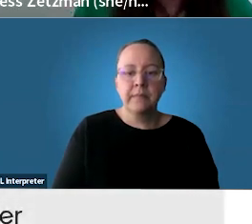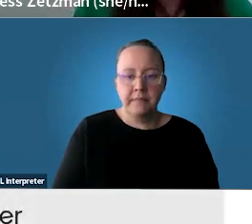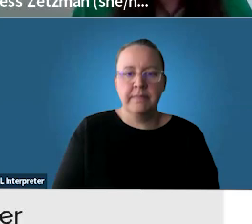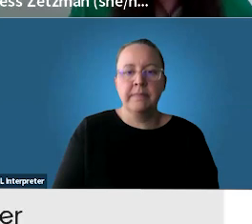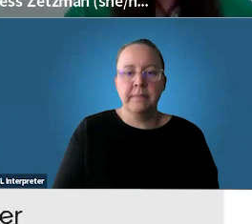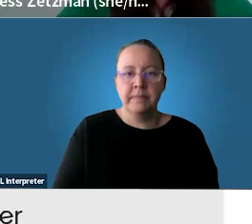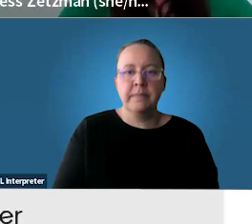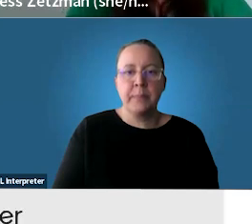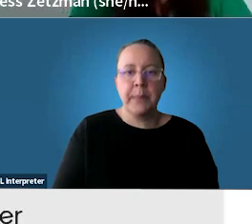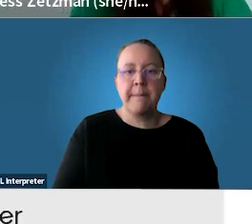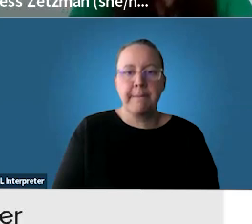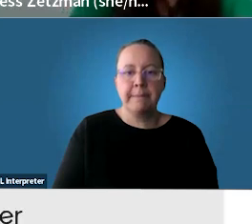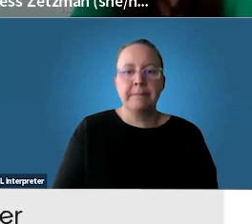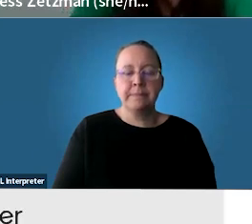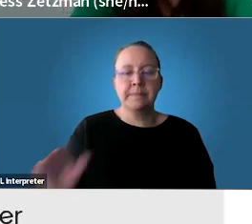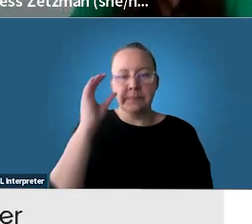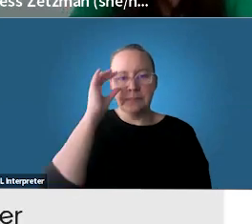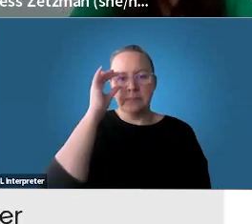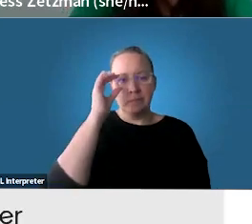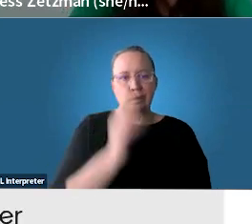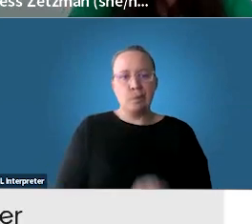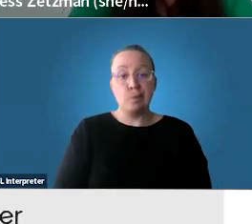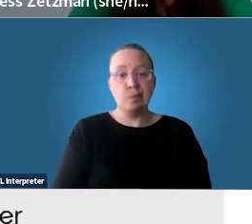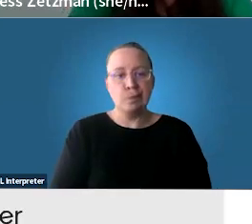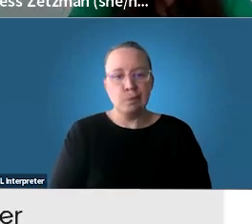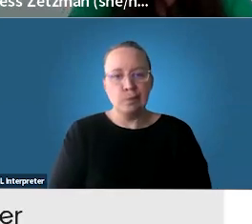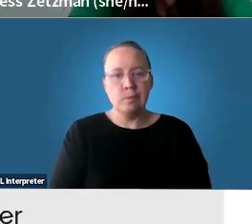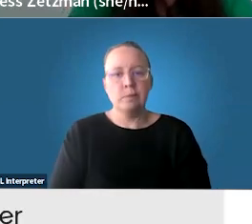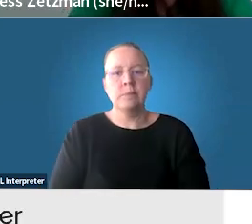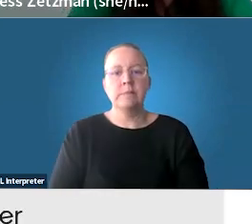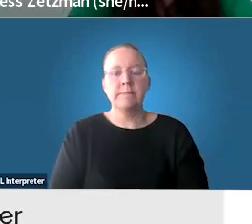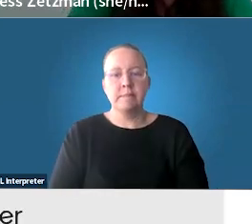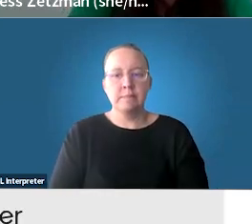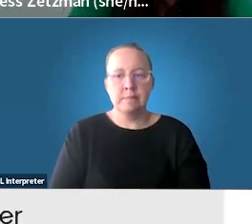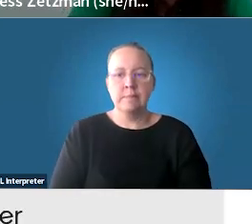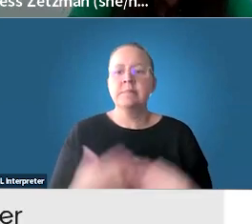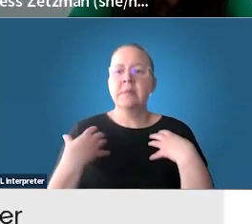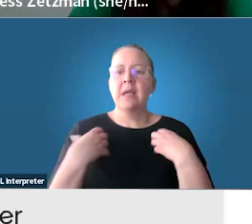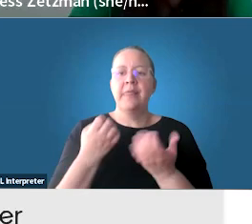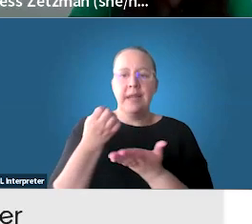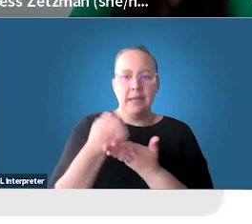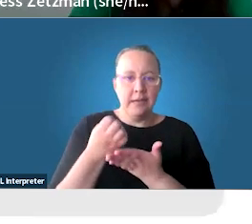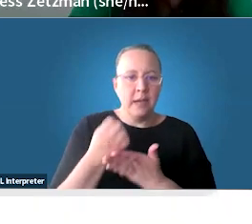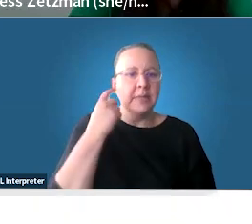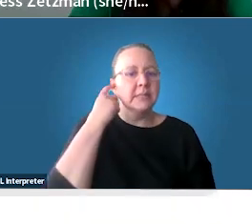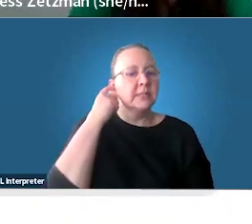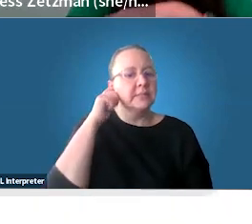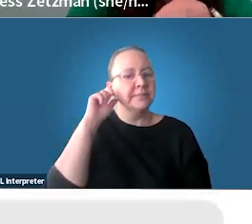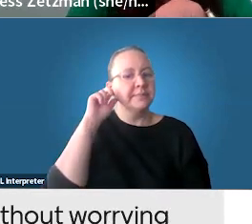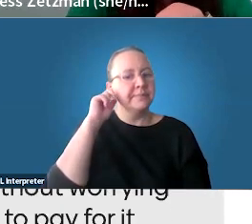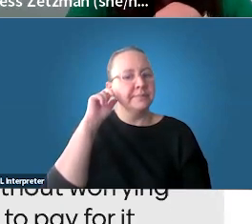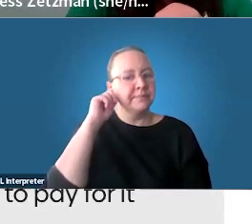Okay, so we're seeing this is great. We see things around health and economic status. We see things